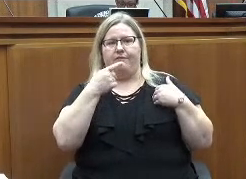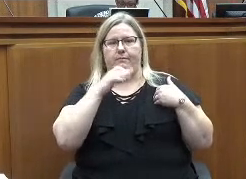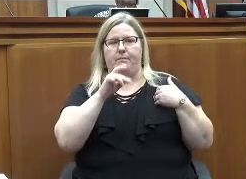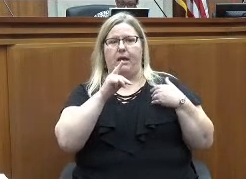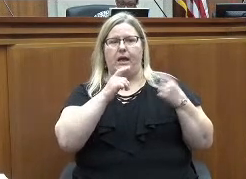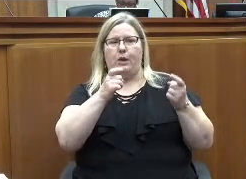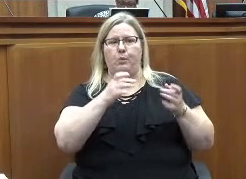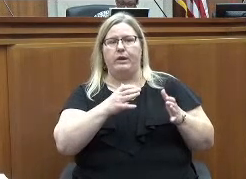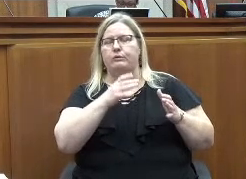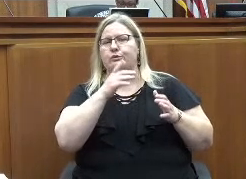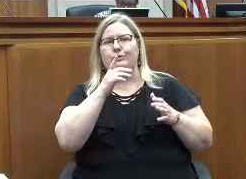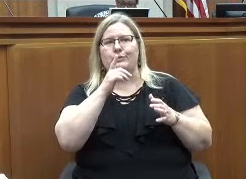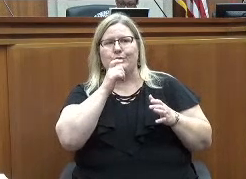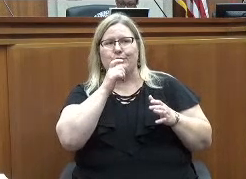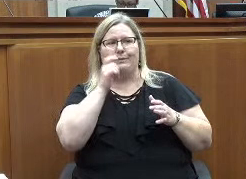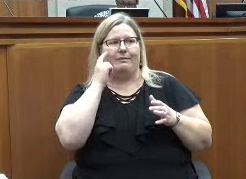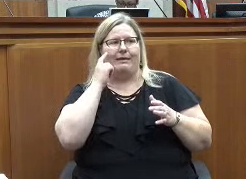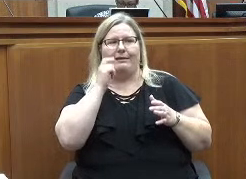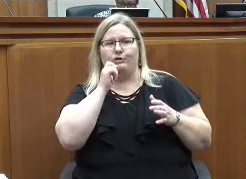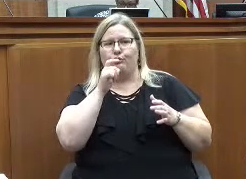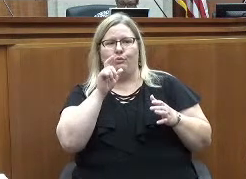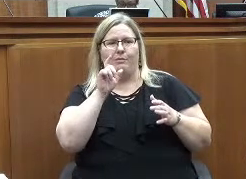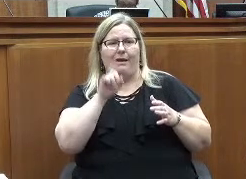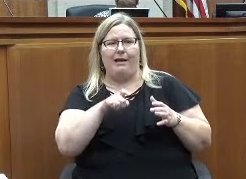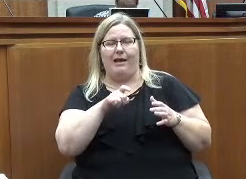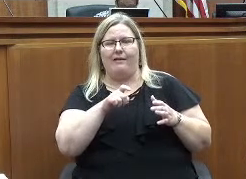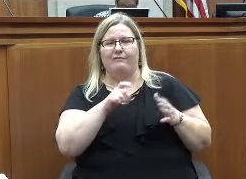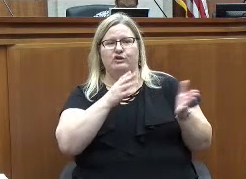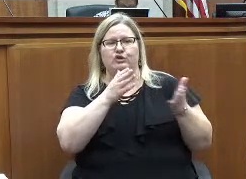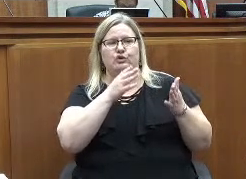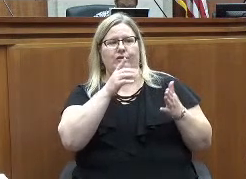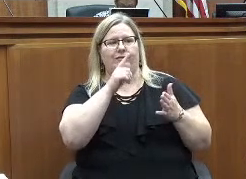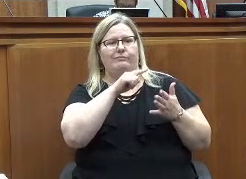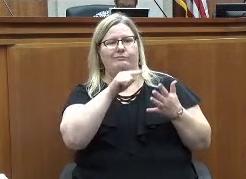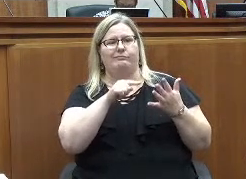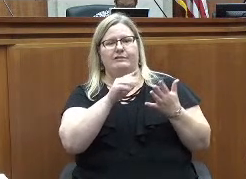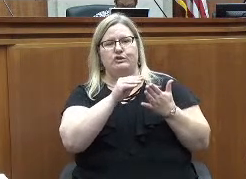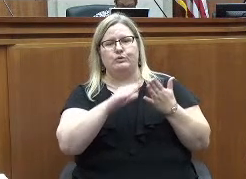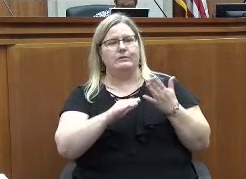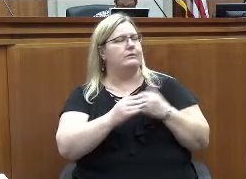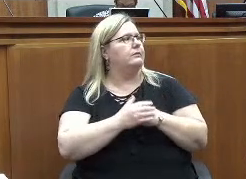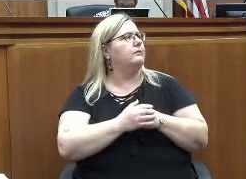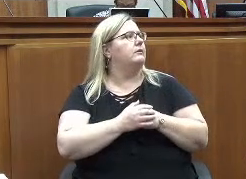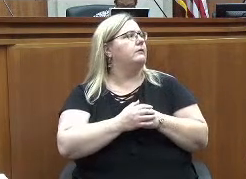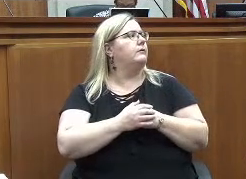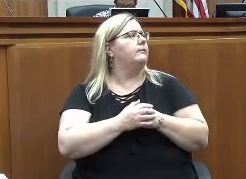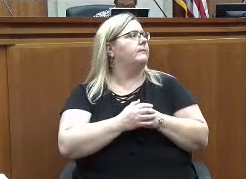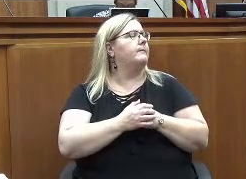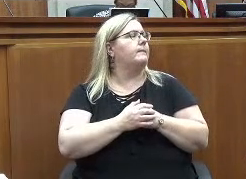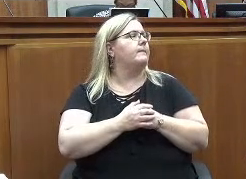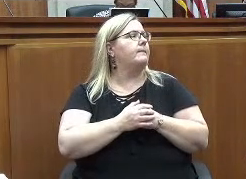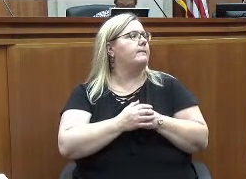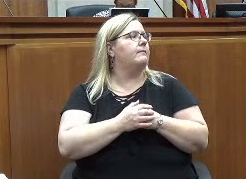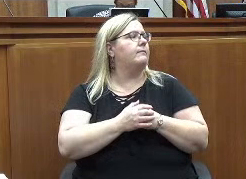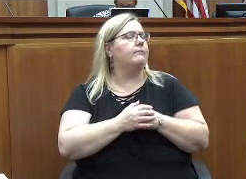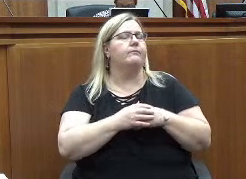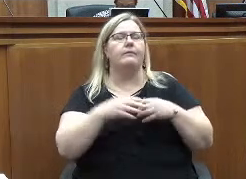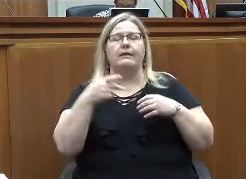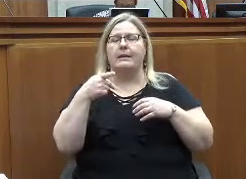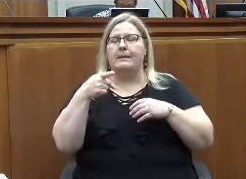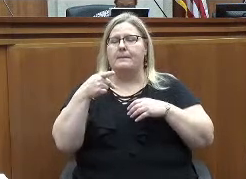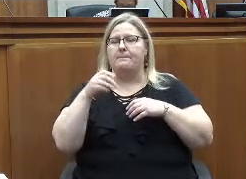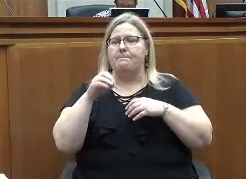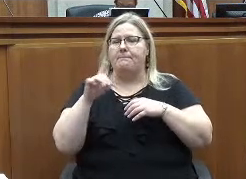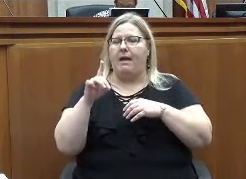who think that they don't have an obligation to serve these students. So I mean, the pod